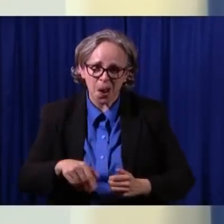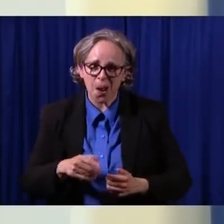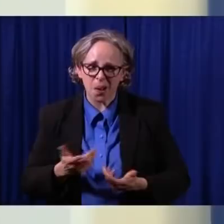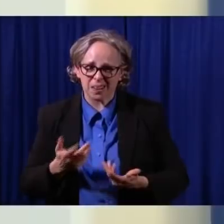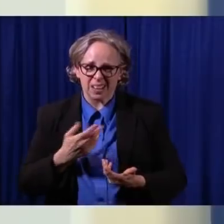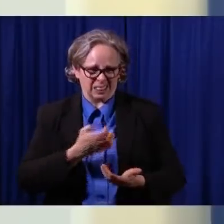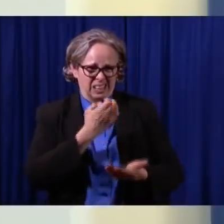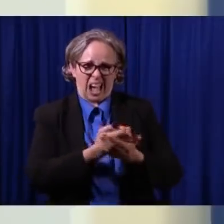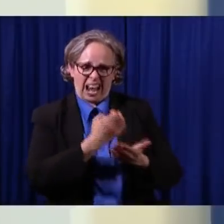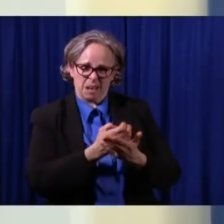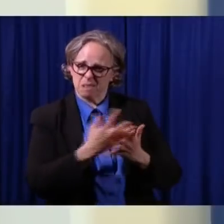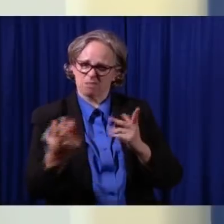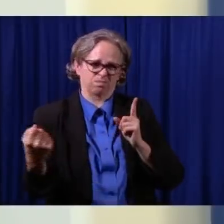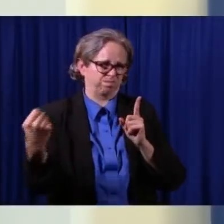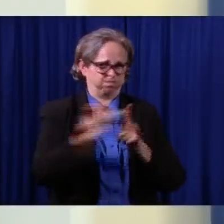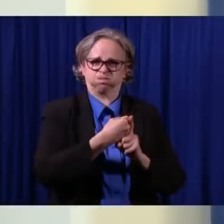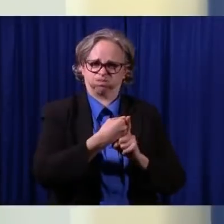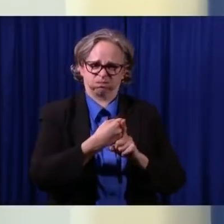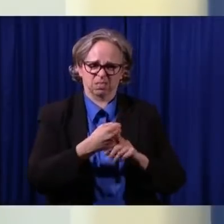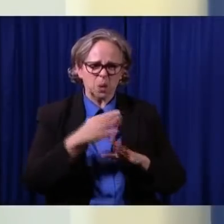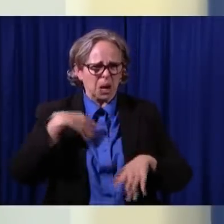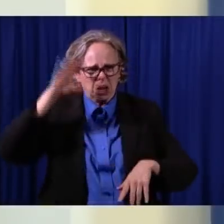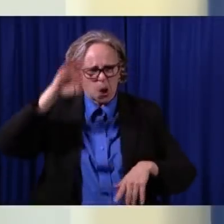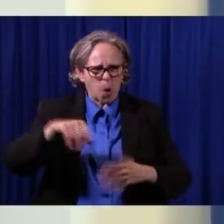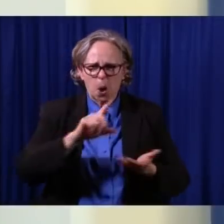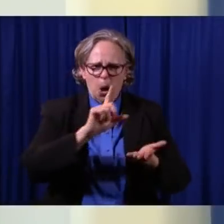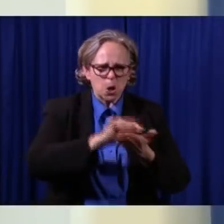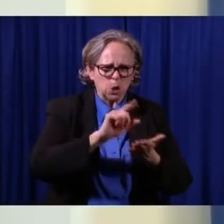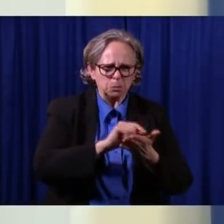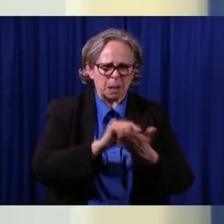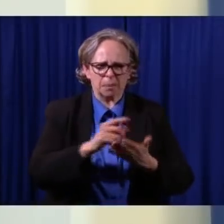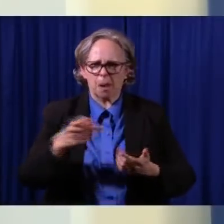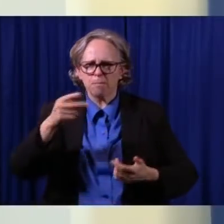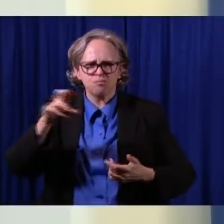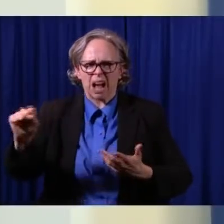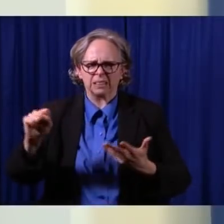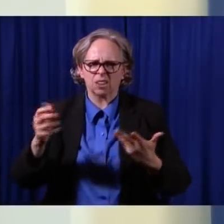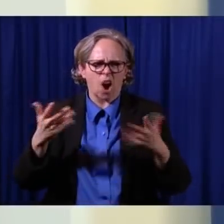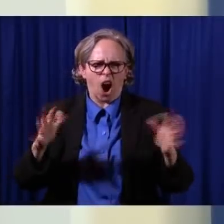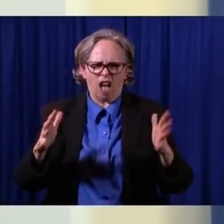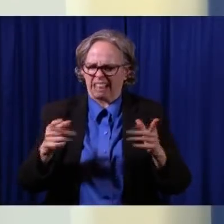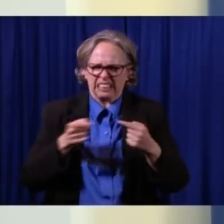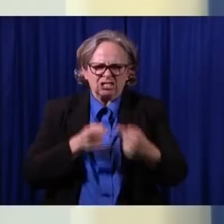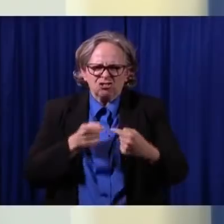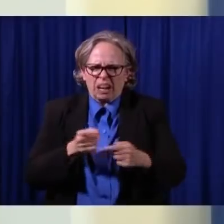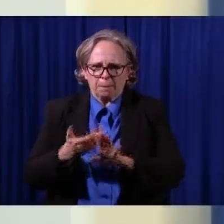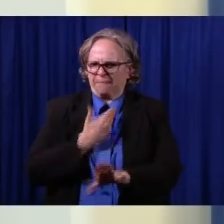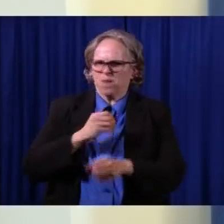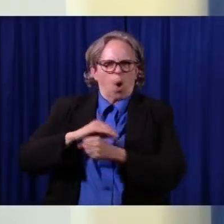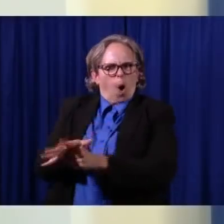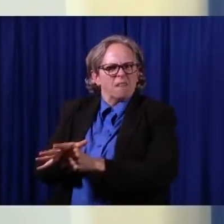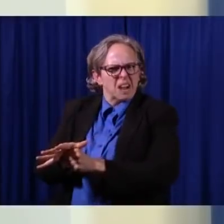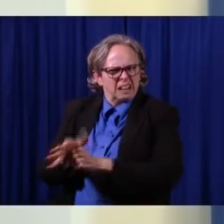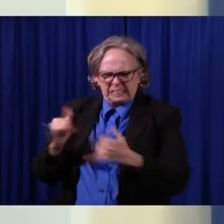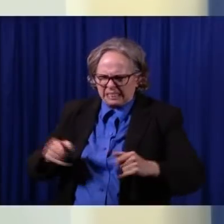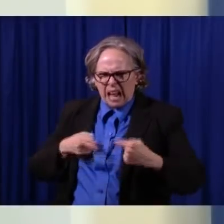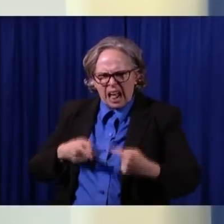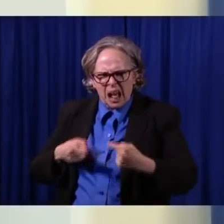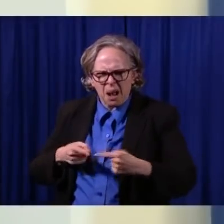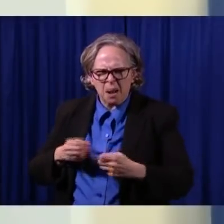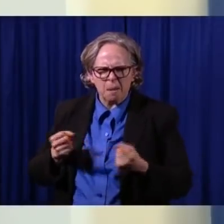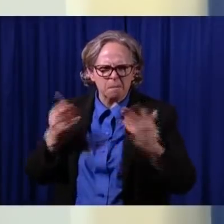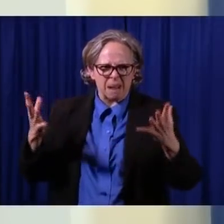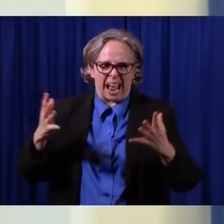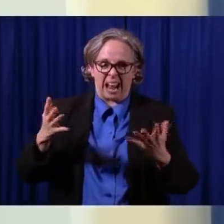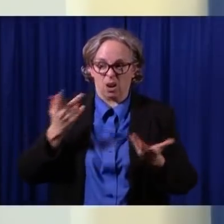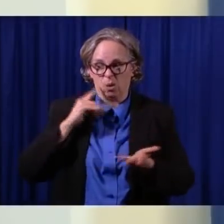know, newspapers and press were already struggling in the economy, in their field, and many were furloughed during this